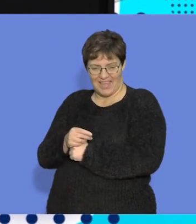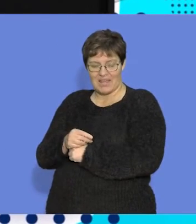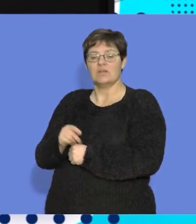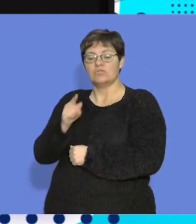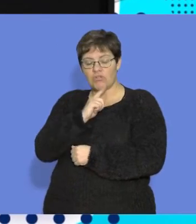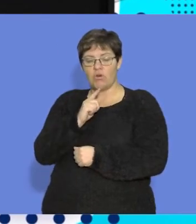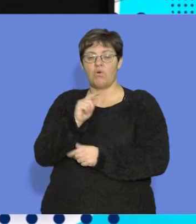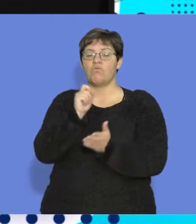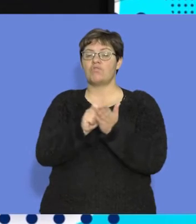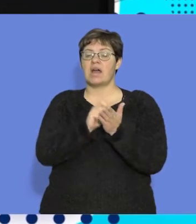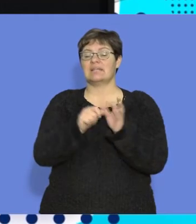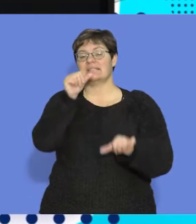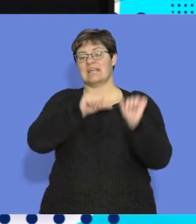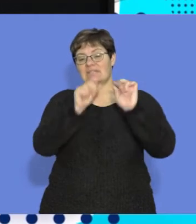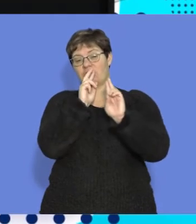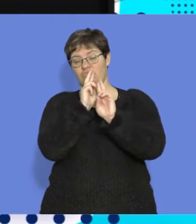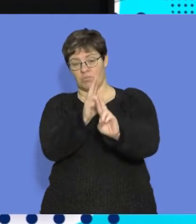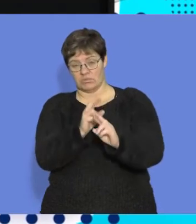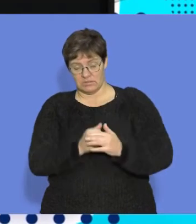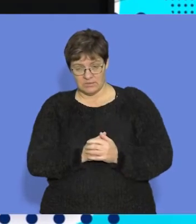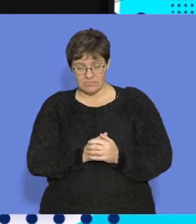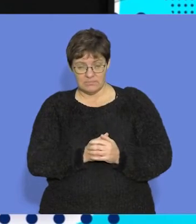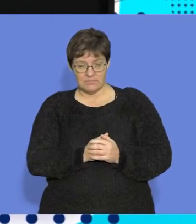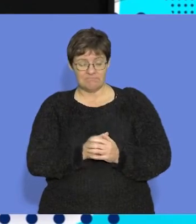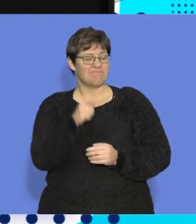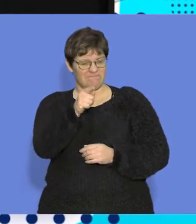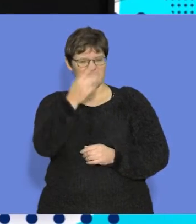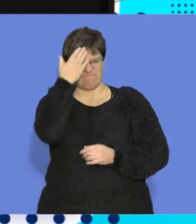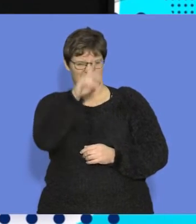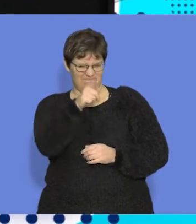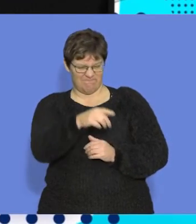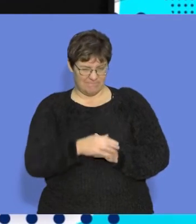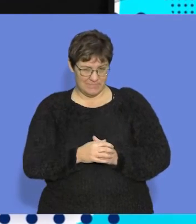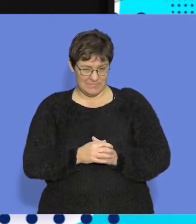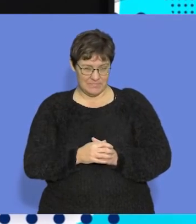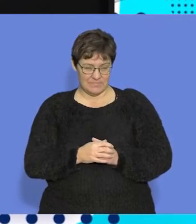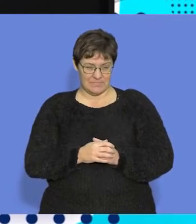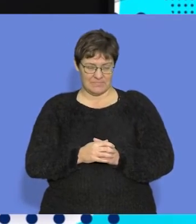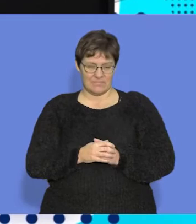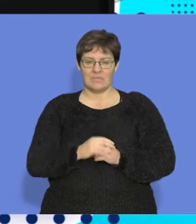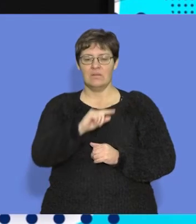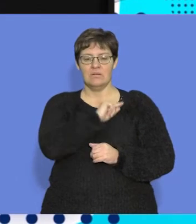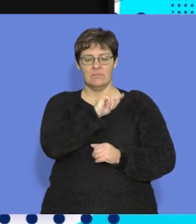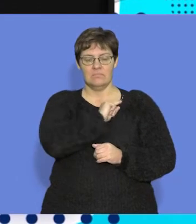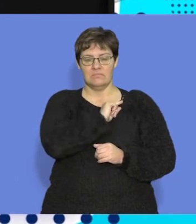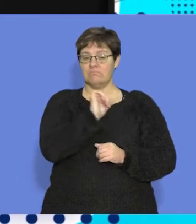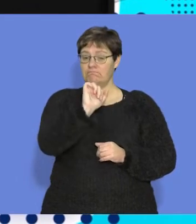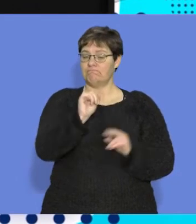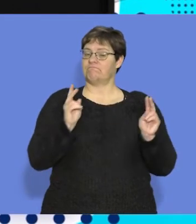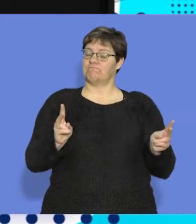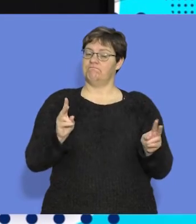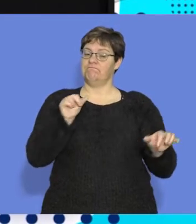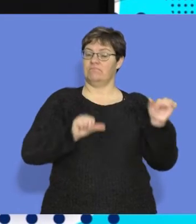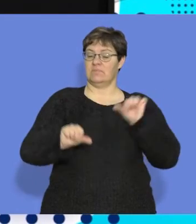a scientific report. And this I'm sure you are familiar with, because in your